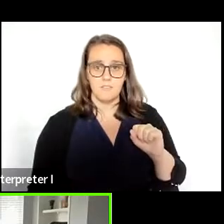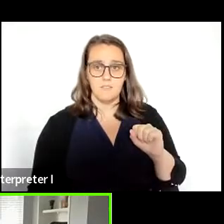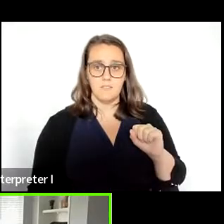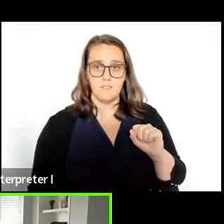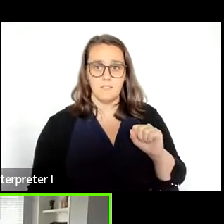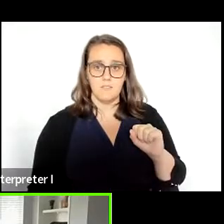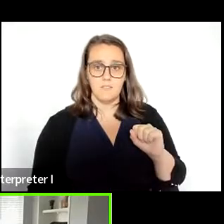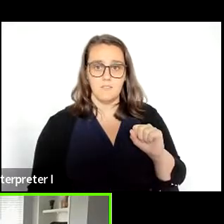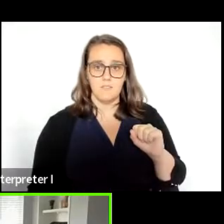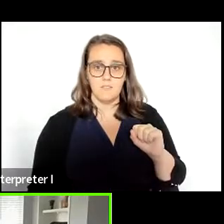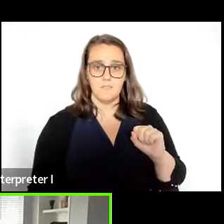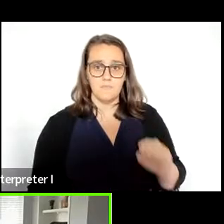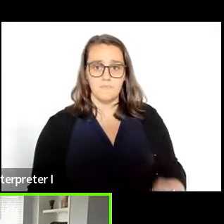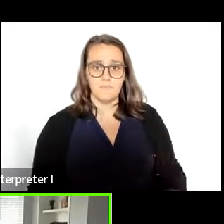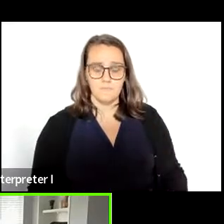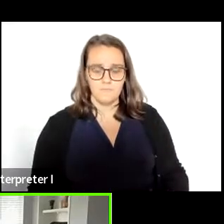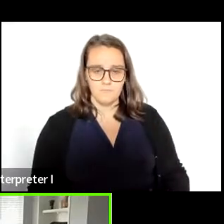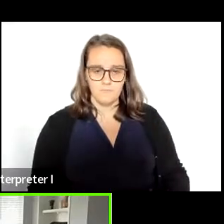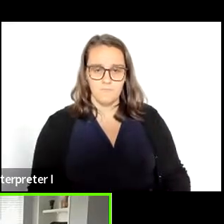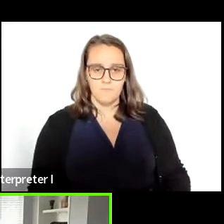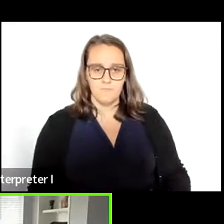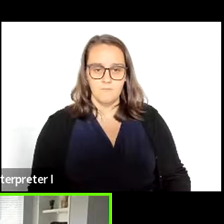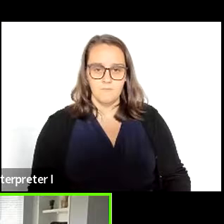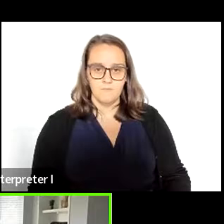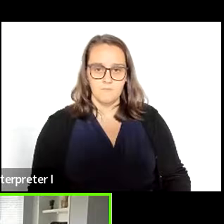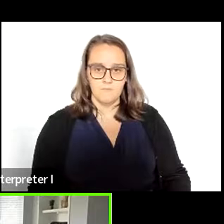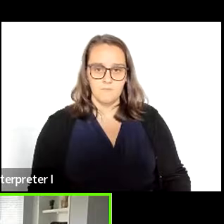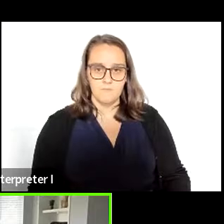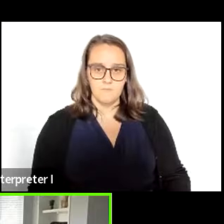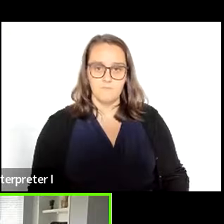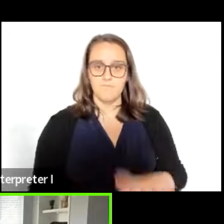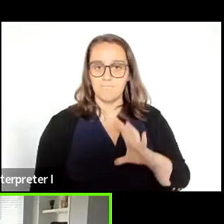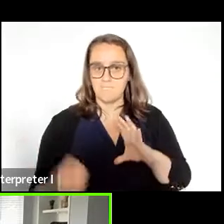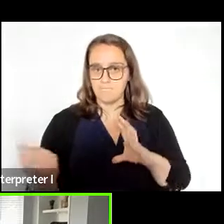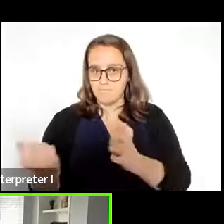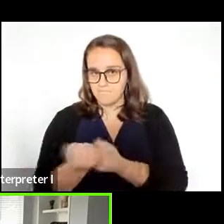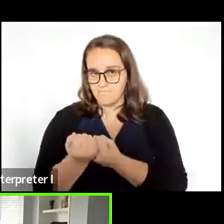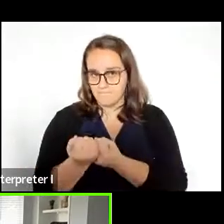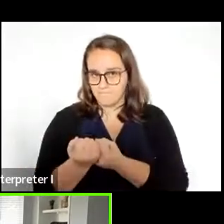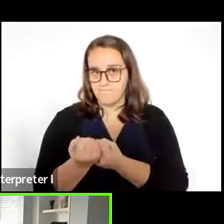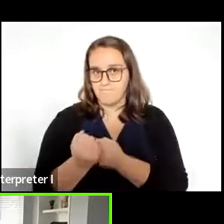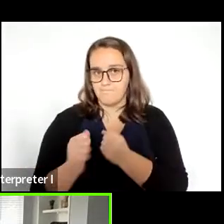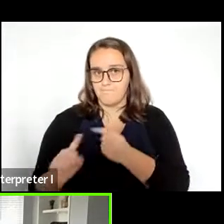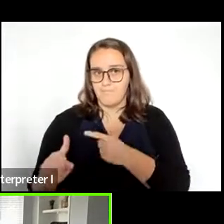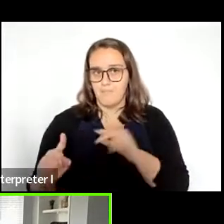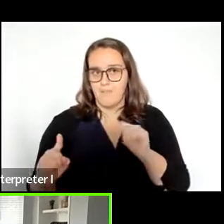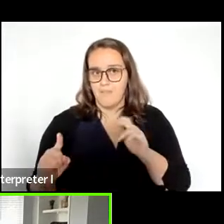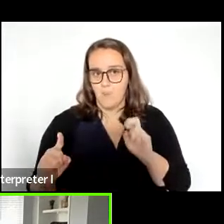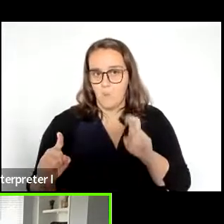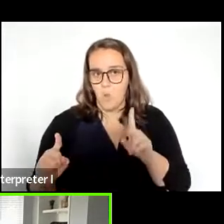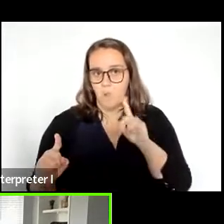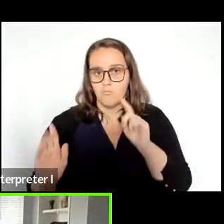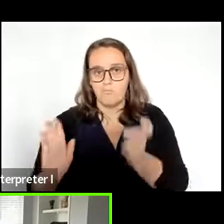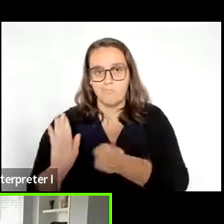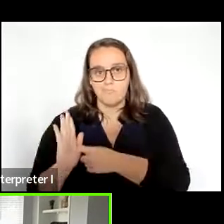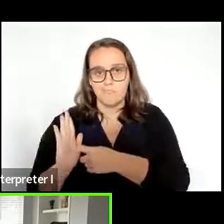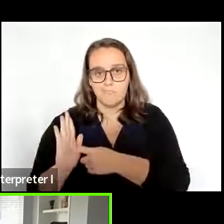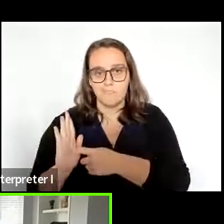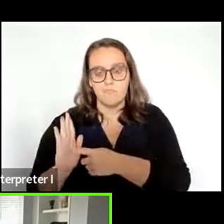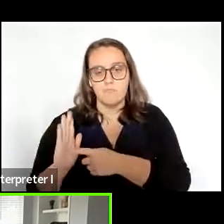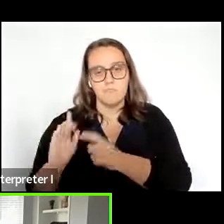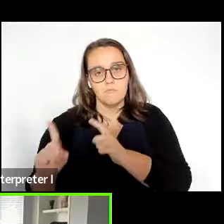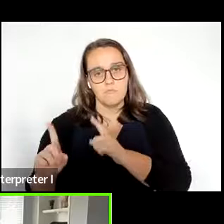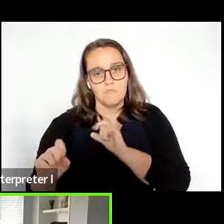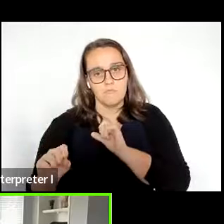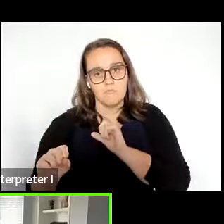gone to a point where I'm going to support what she's put forward, but also recognizing her efforts to